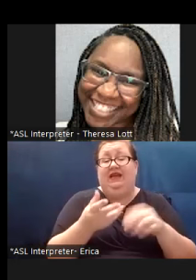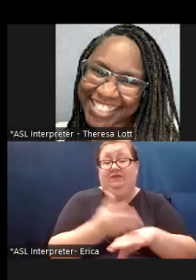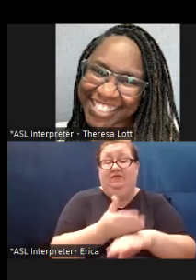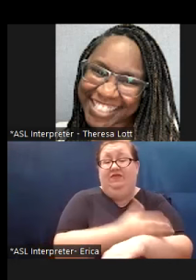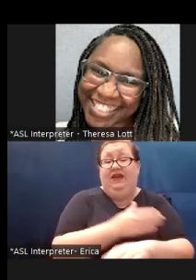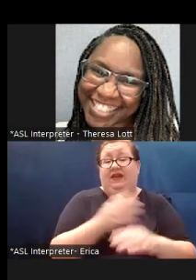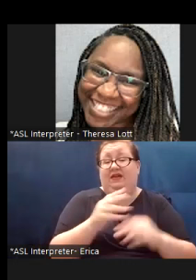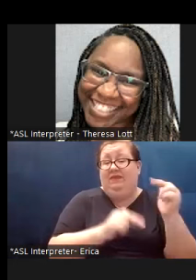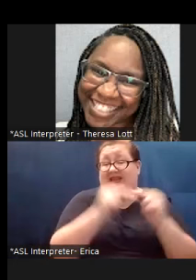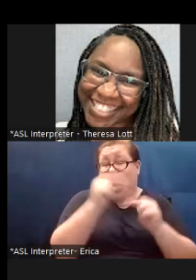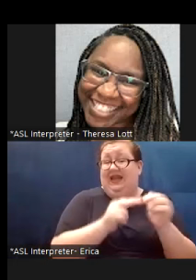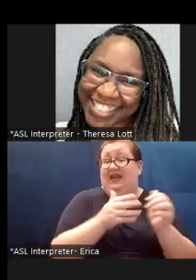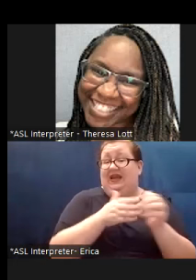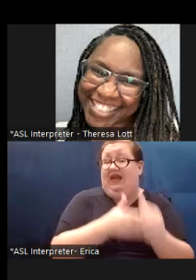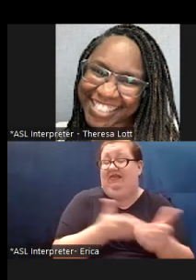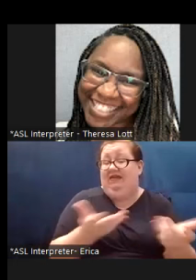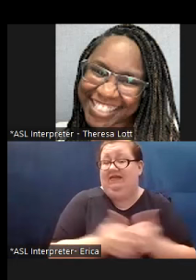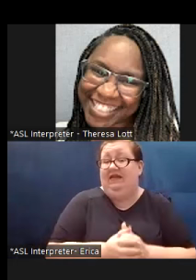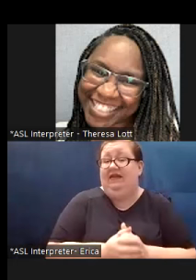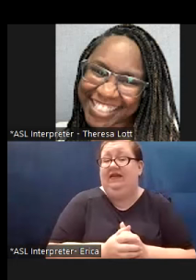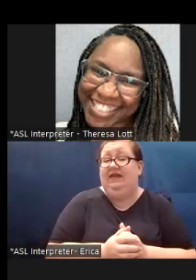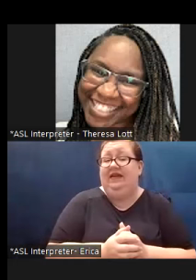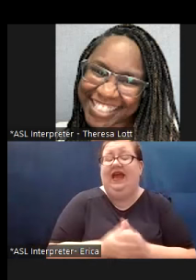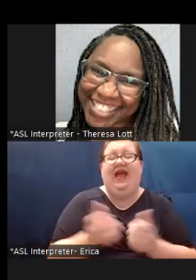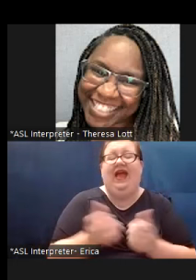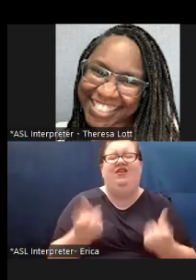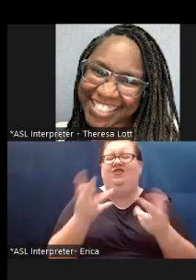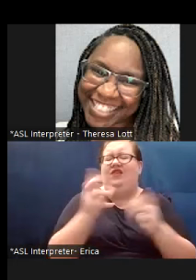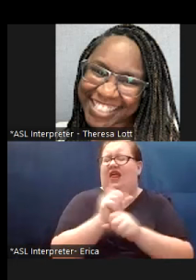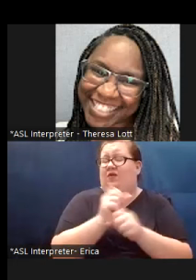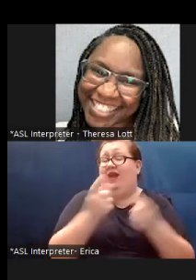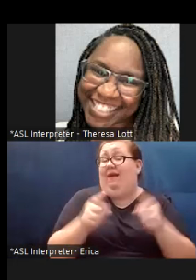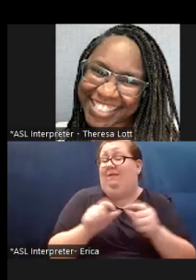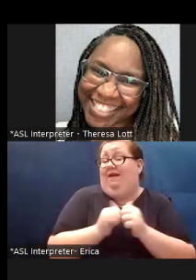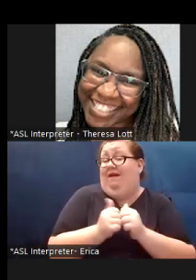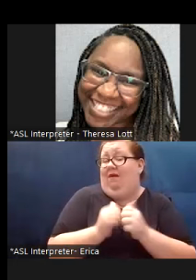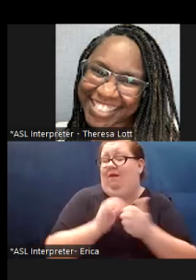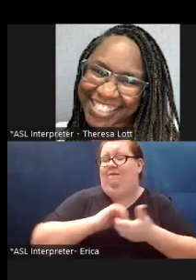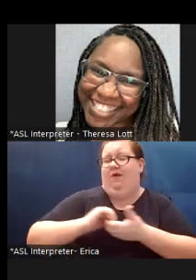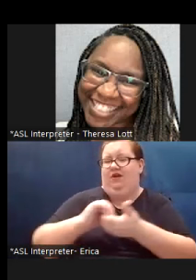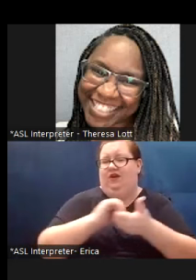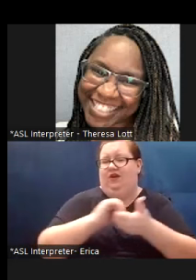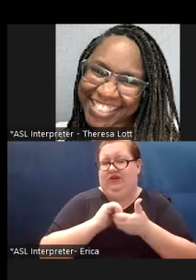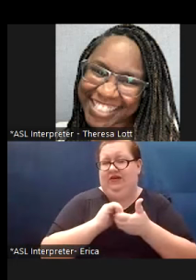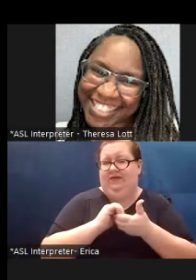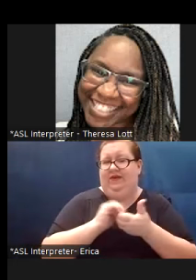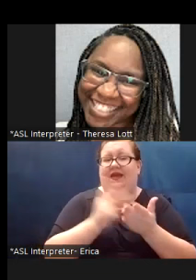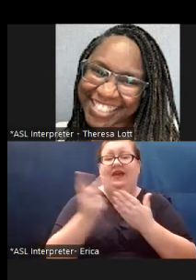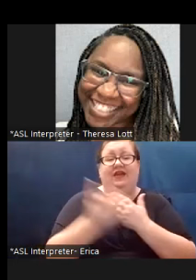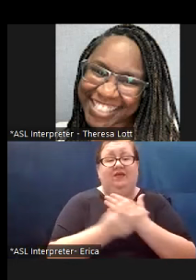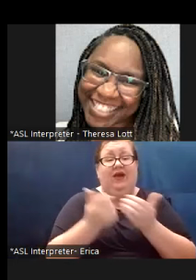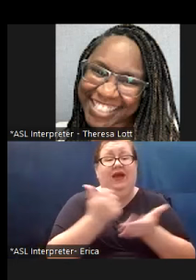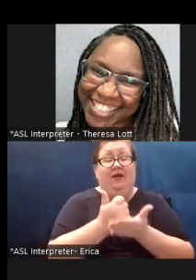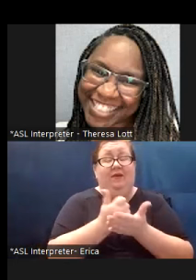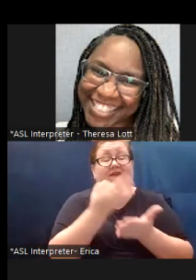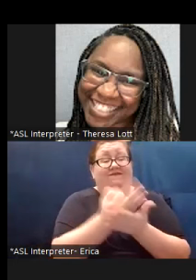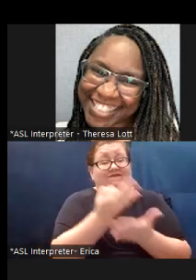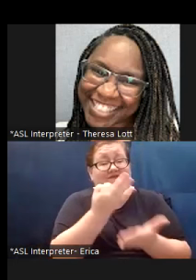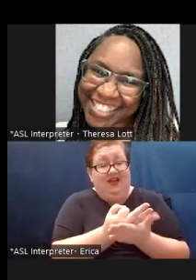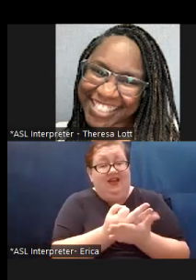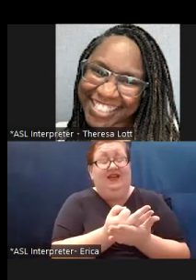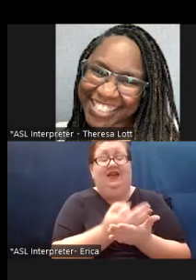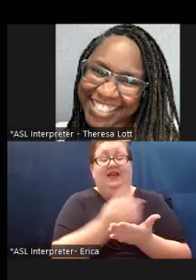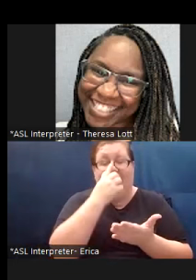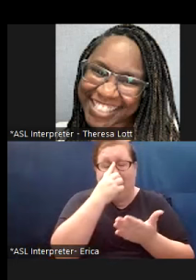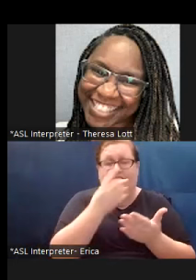There's a lot of work happening through partnerships. This program helped develop funding applications in each city to advance high